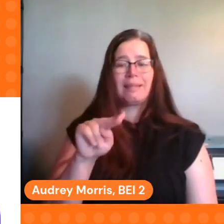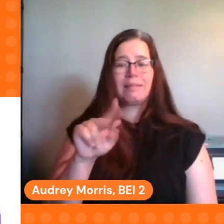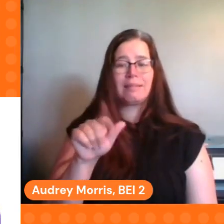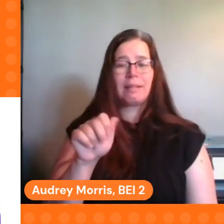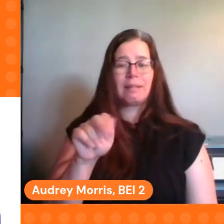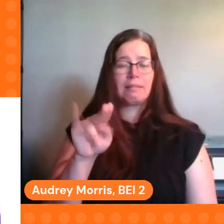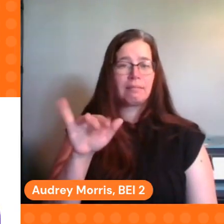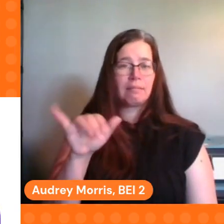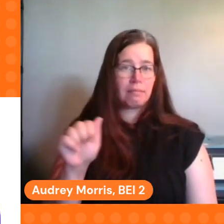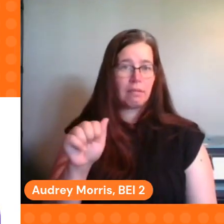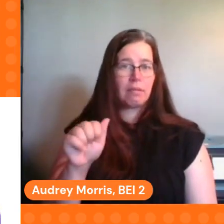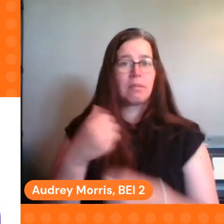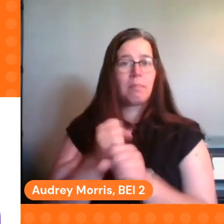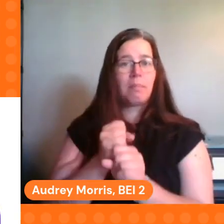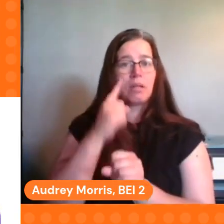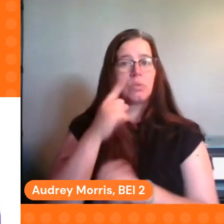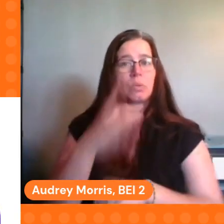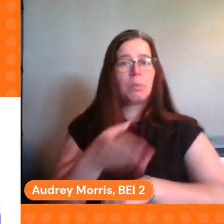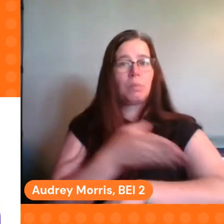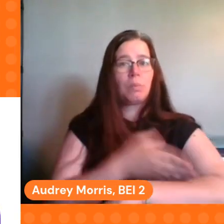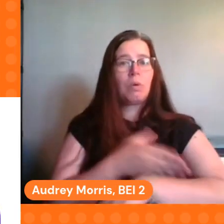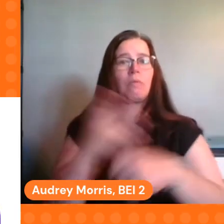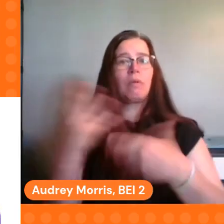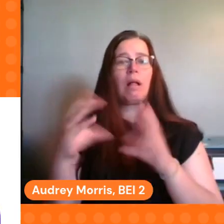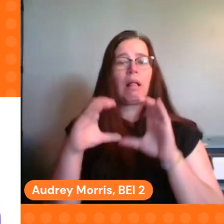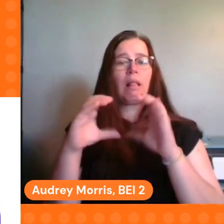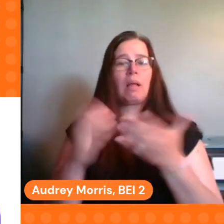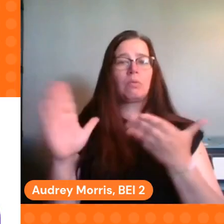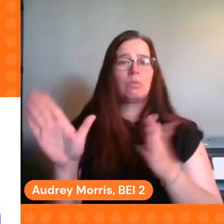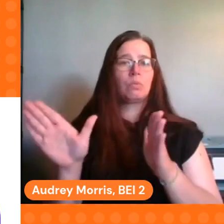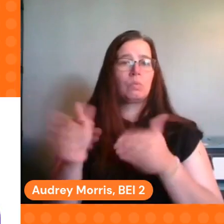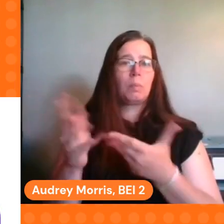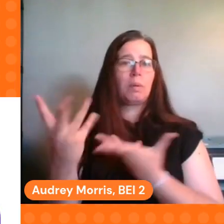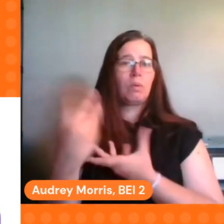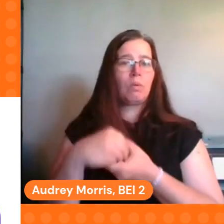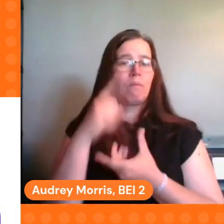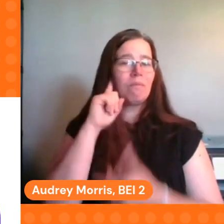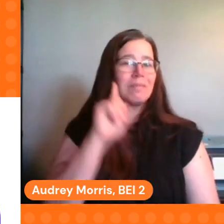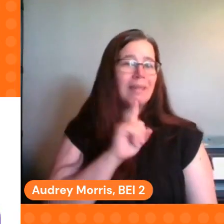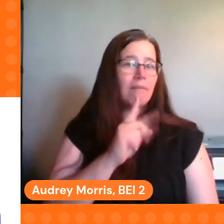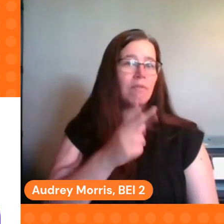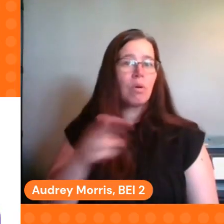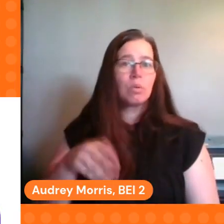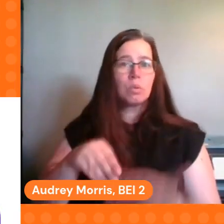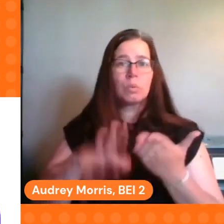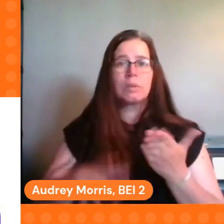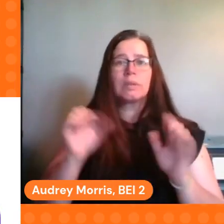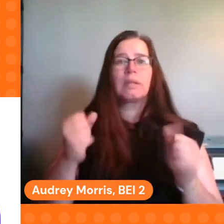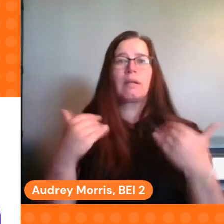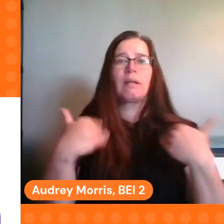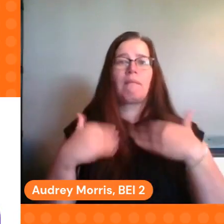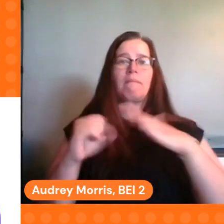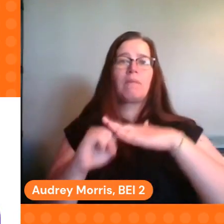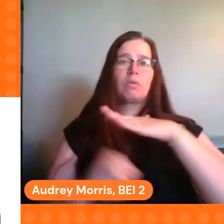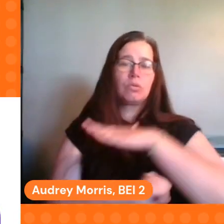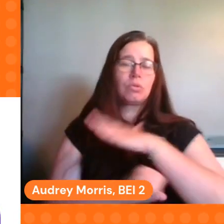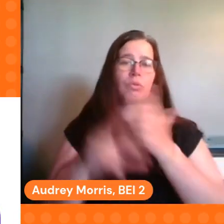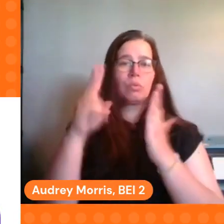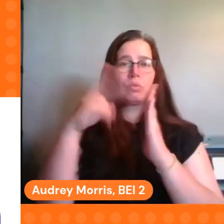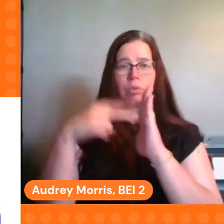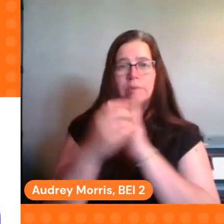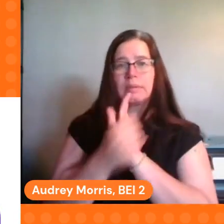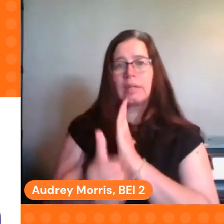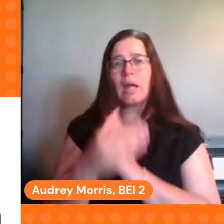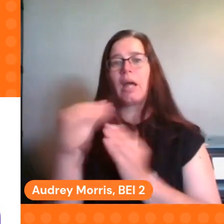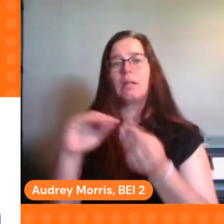is designed to improve classroom inclusion for the deaf and hard of hearing students so that they can master foundational literacy and numeracy,